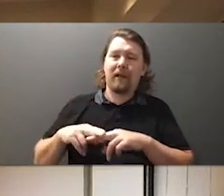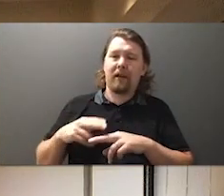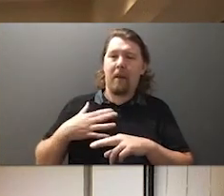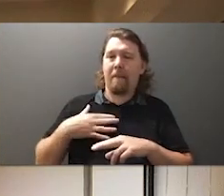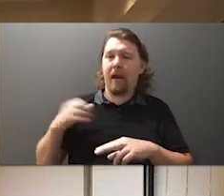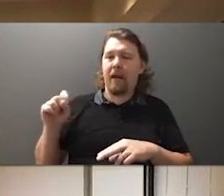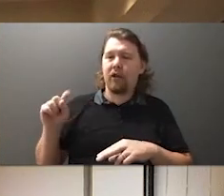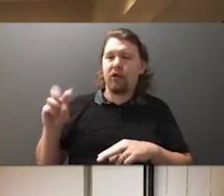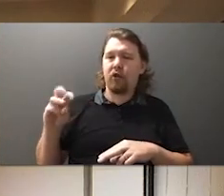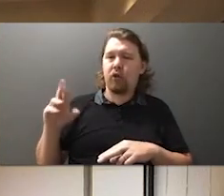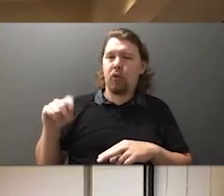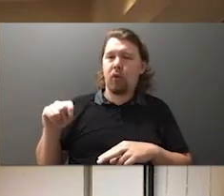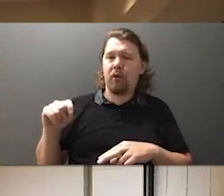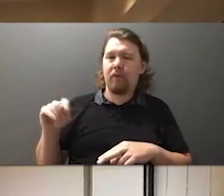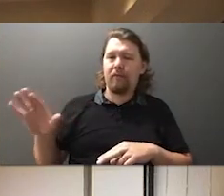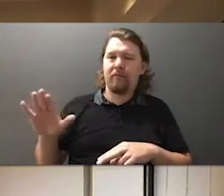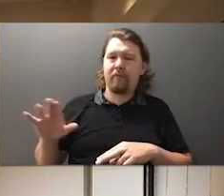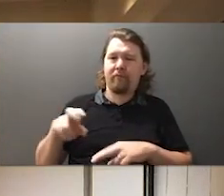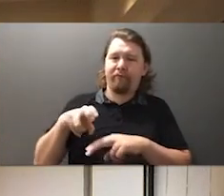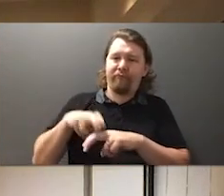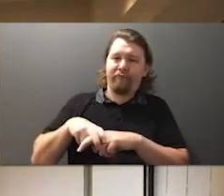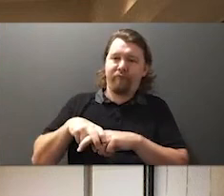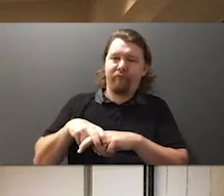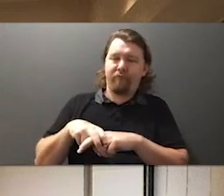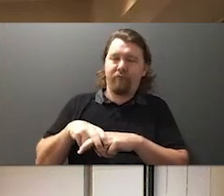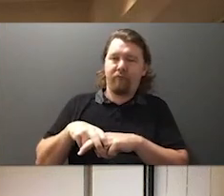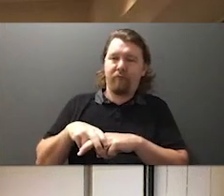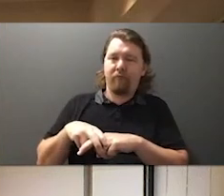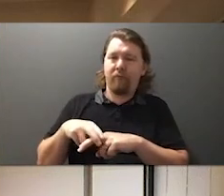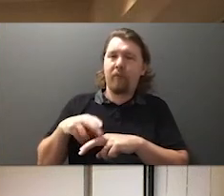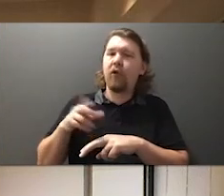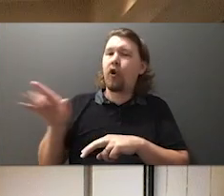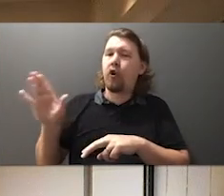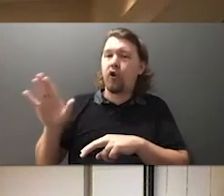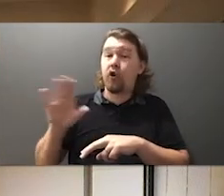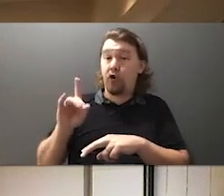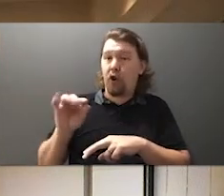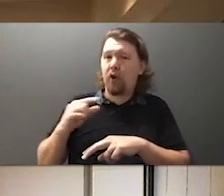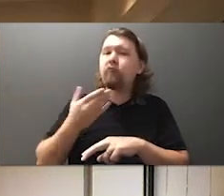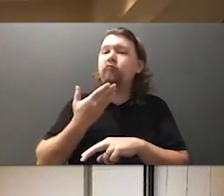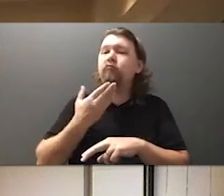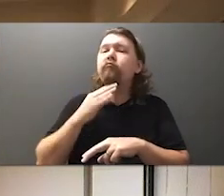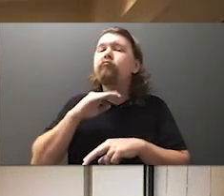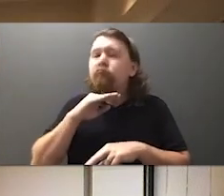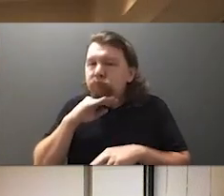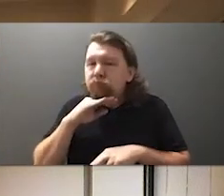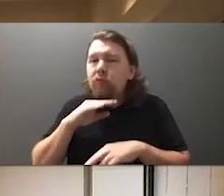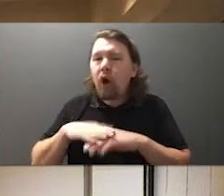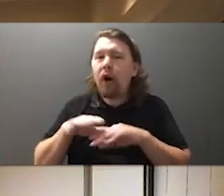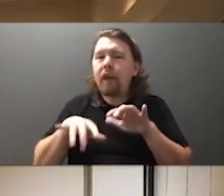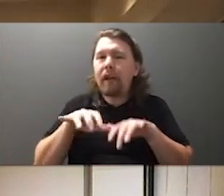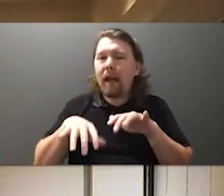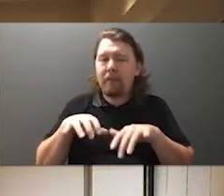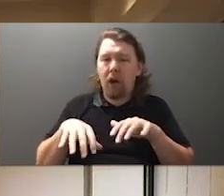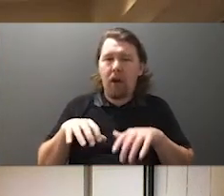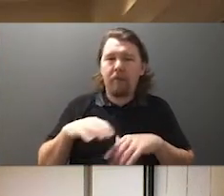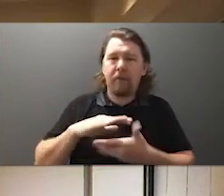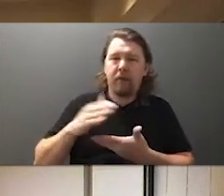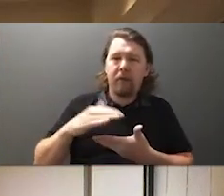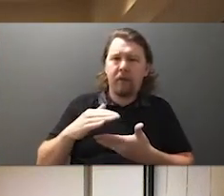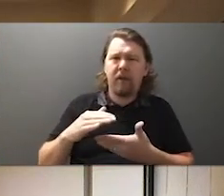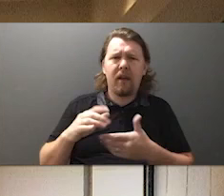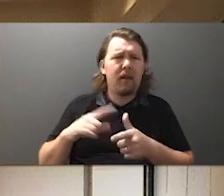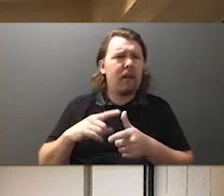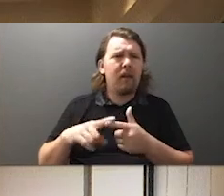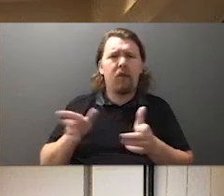friend Stuart's lap, and she had her chin on his laptop. And as we were talking, the room got